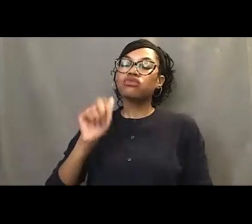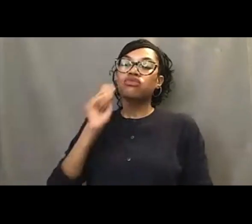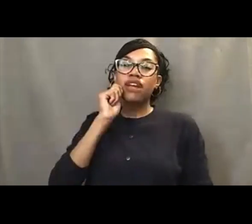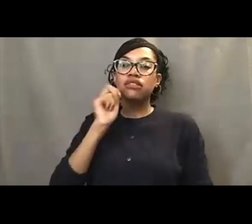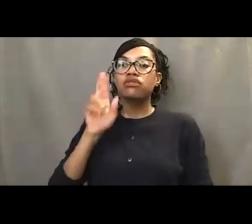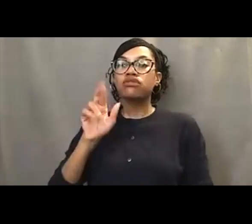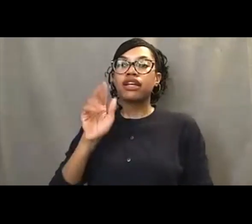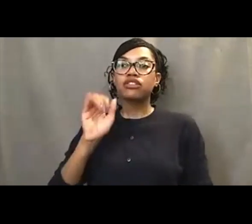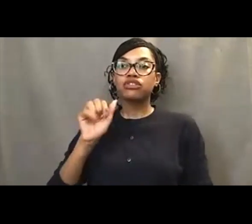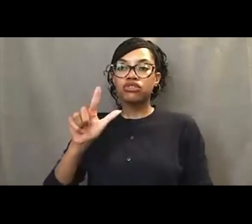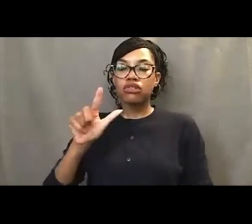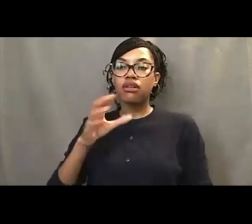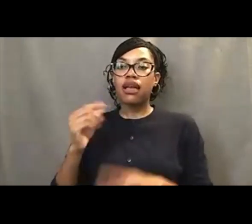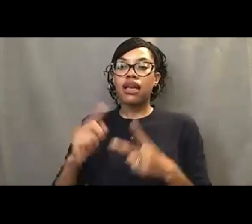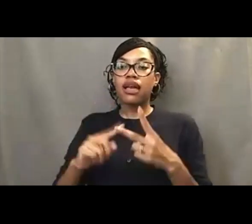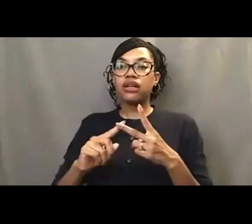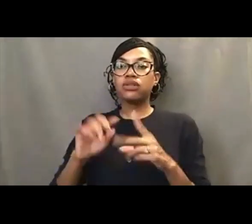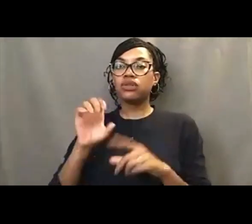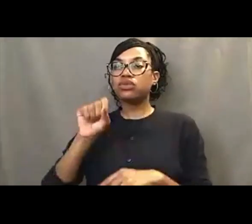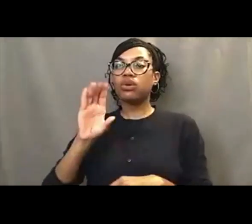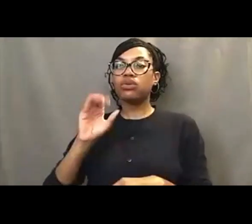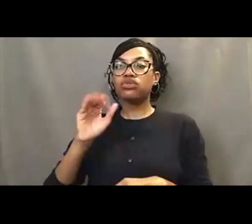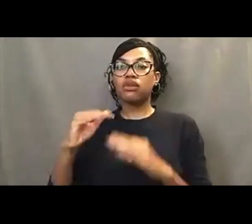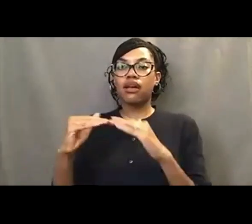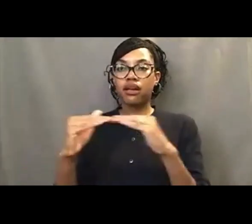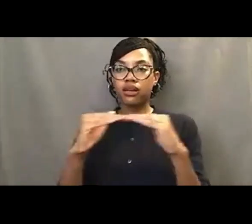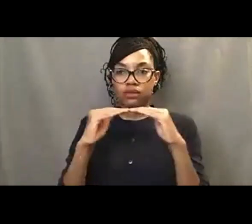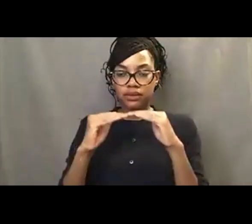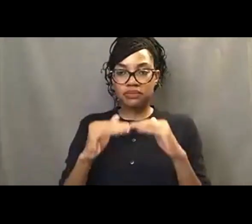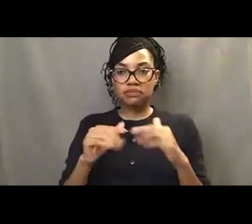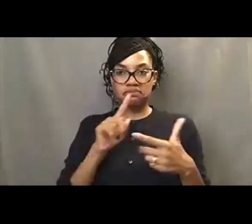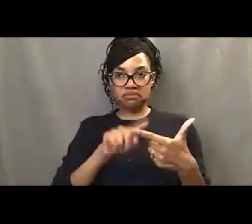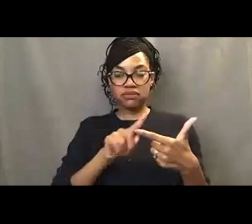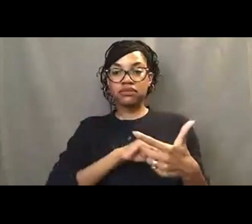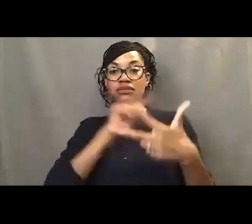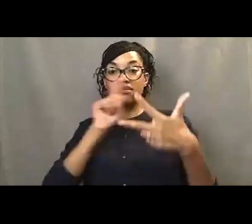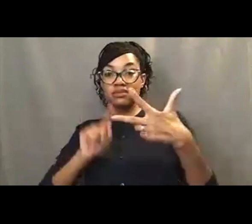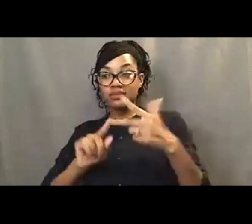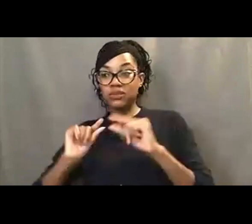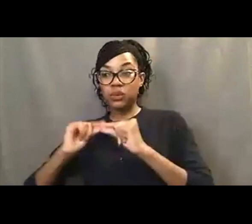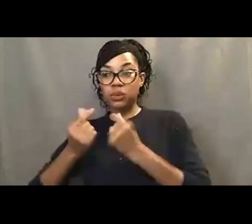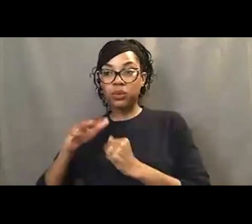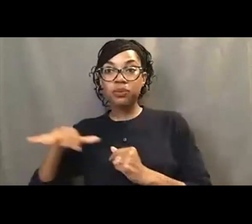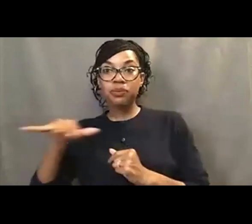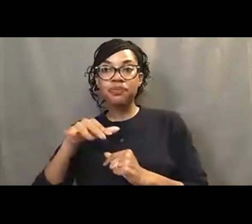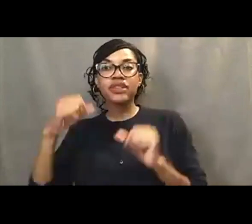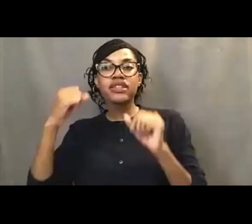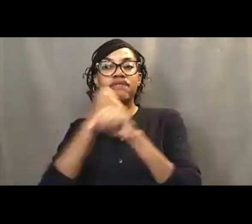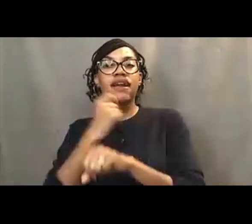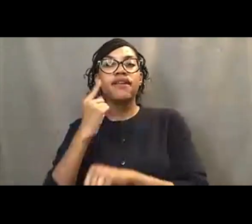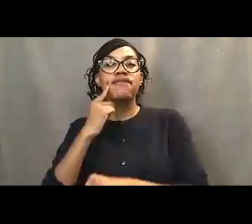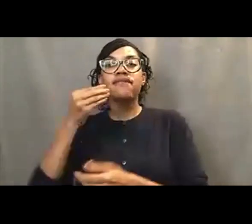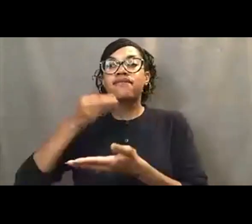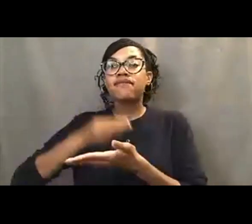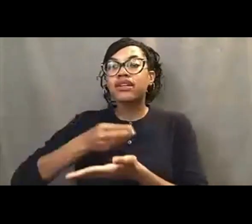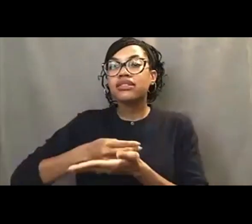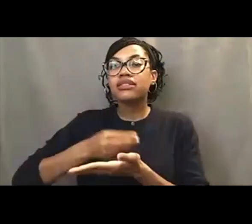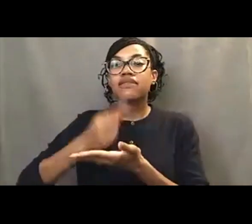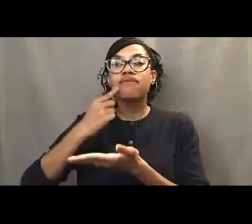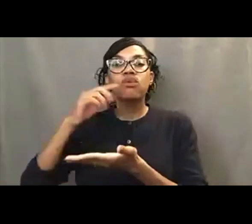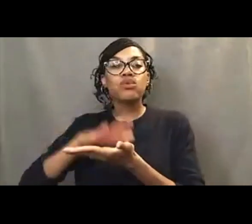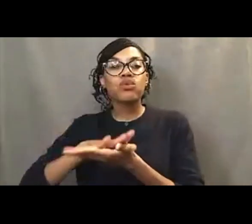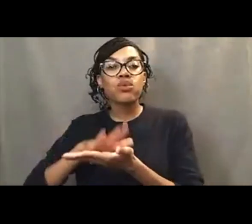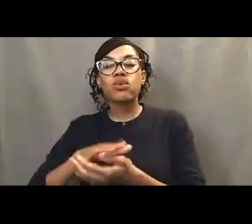labor, right? So people who are fighting for, funding for the schools, salaries,